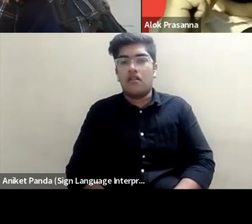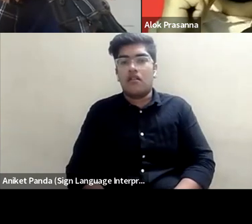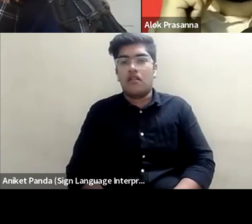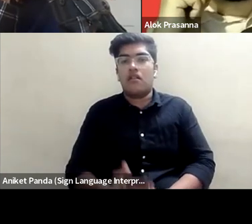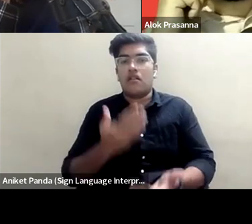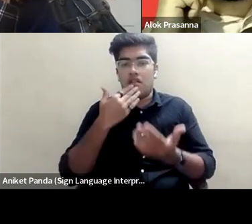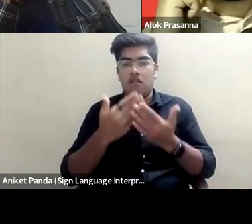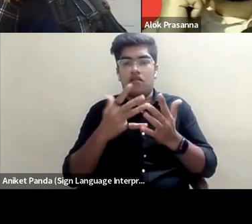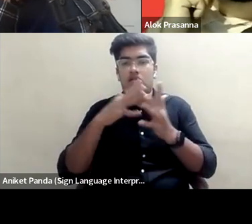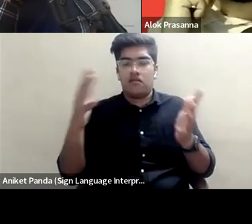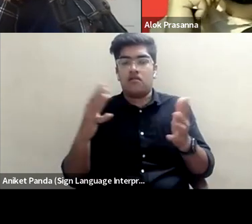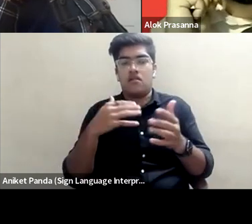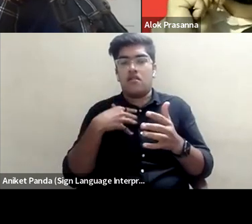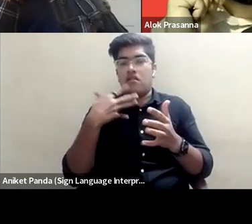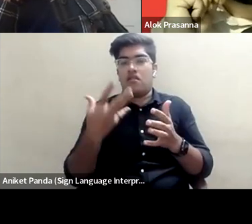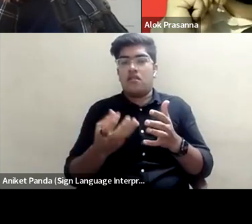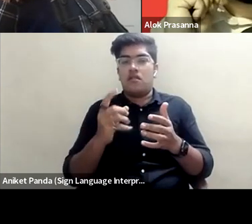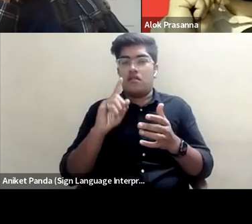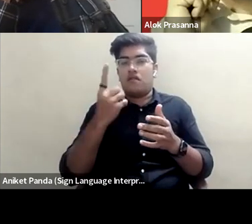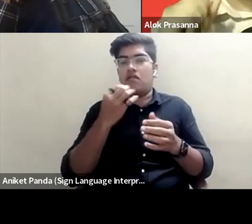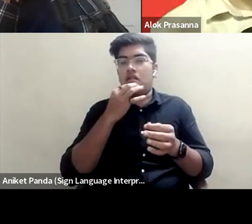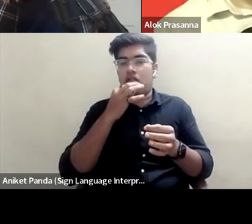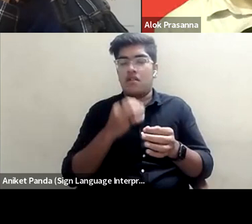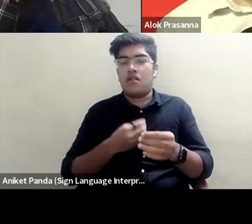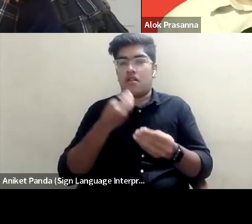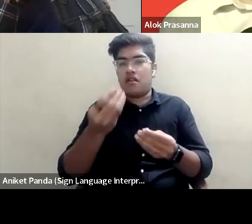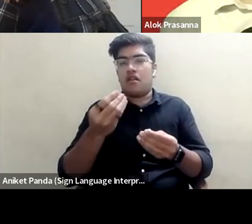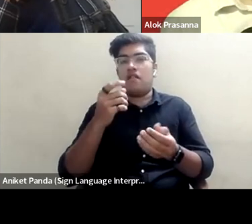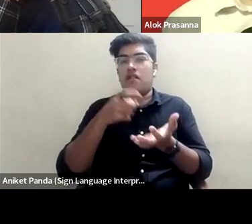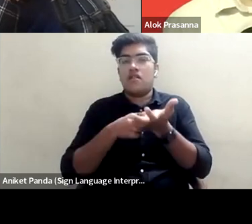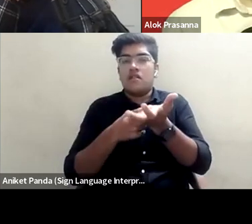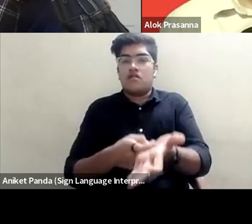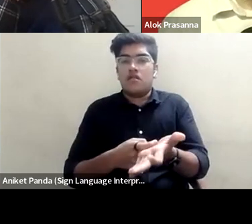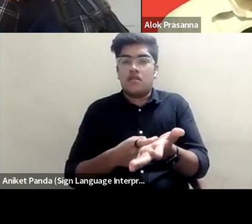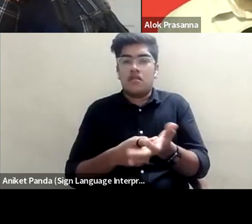first pay my respect and also